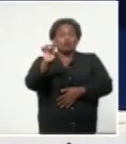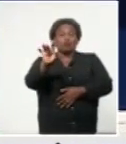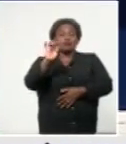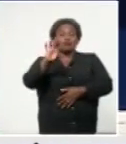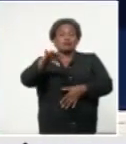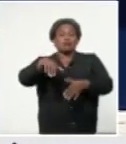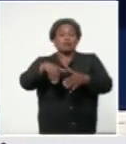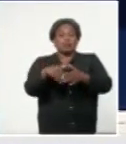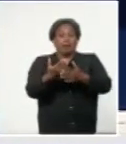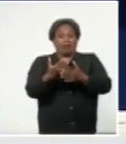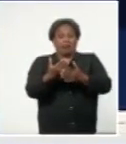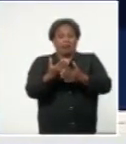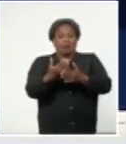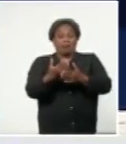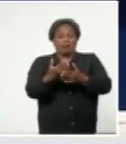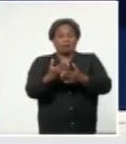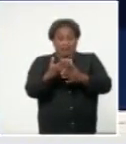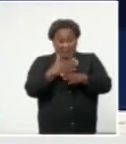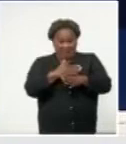73.3%,